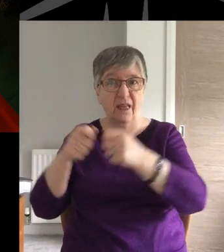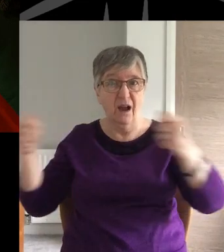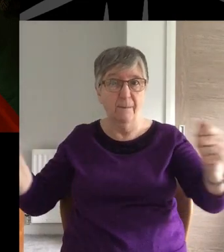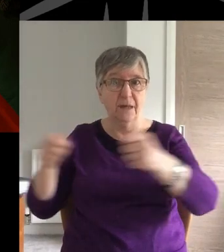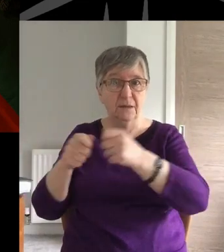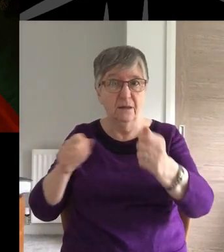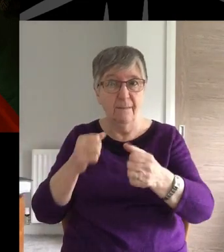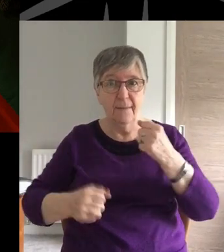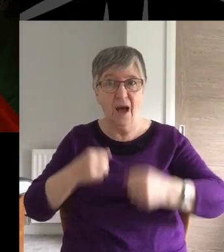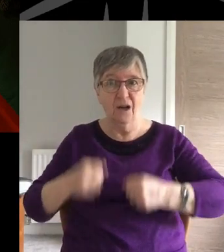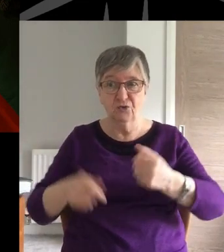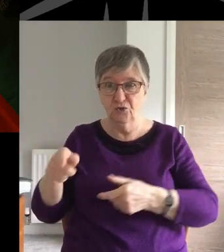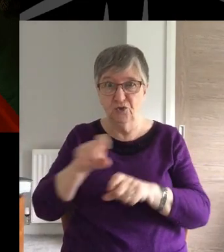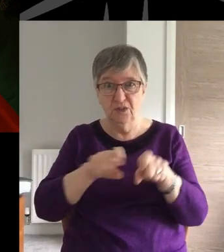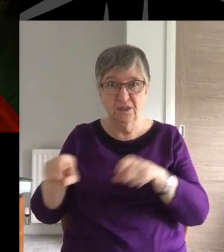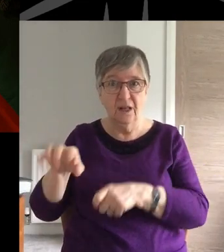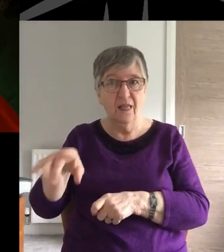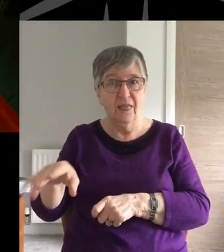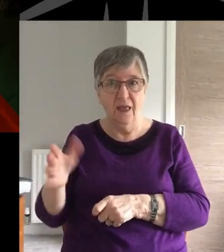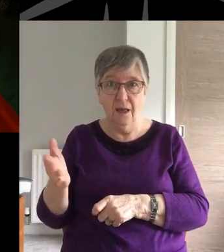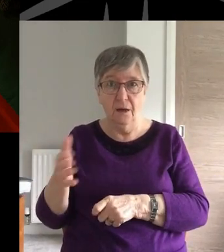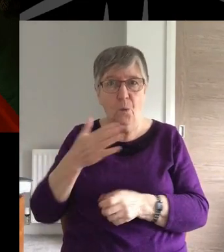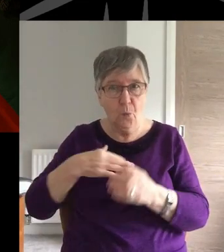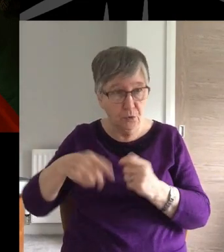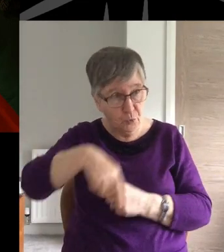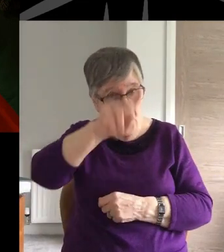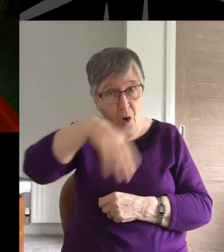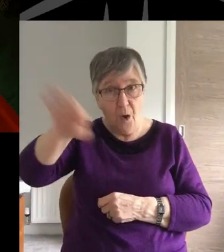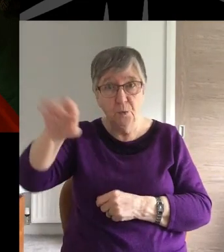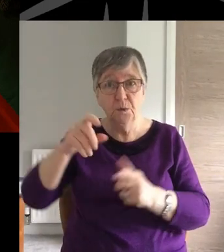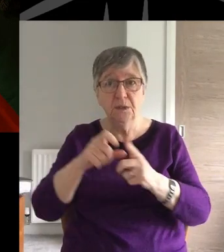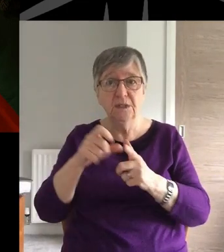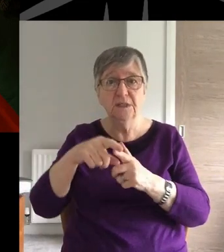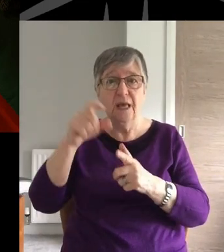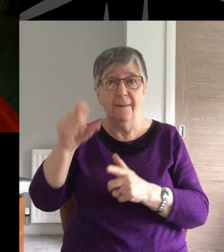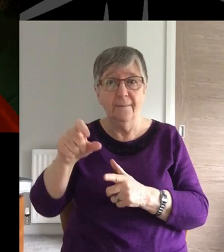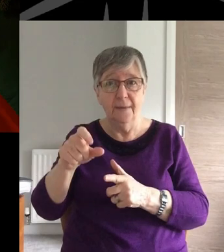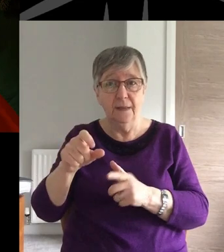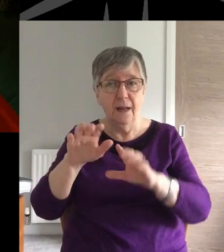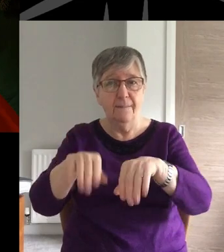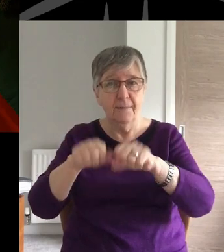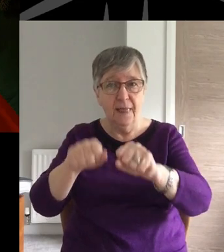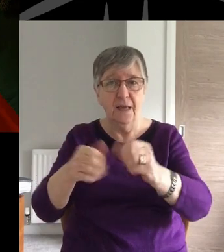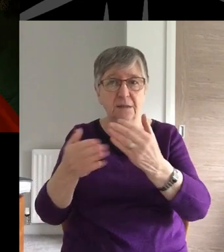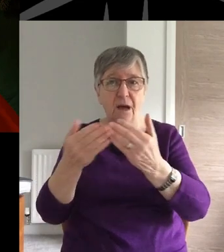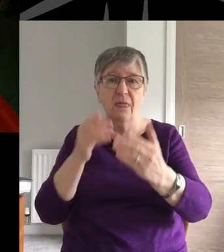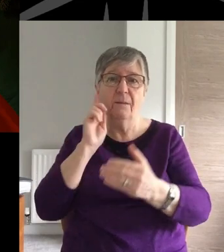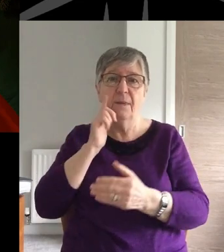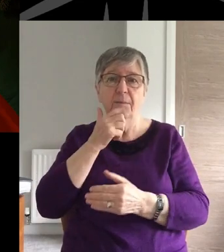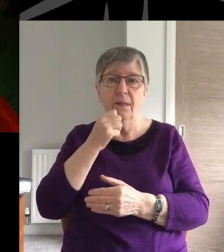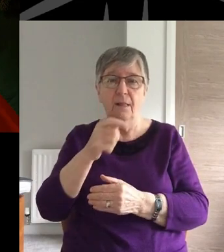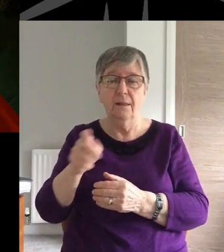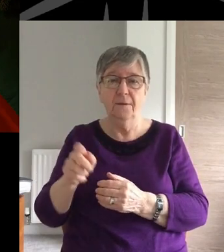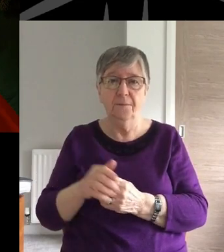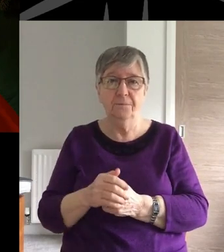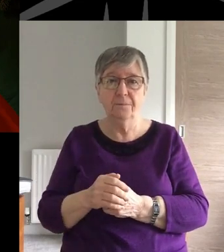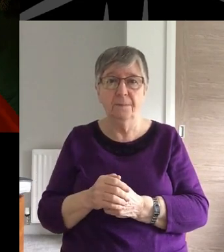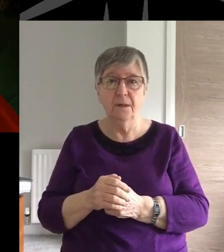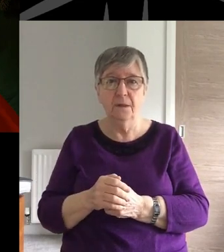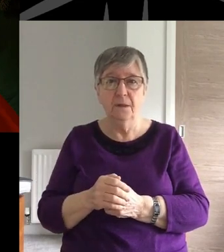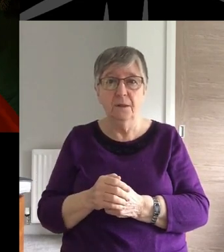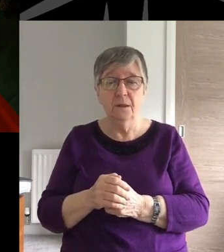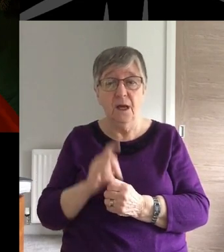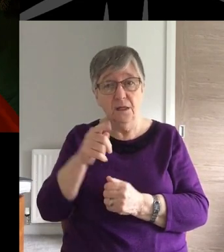them to go out in December and be an encouragement and a blessing to others. It's a way of